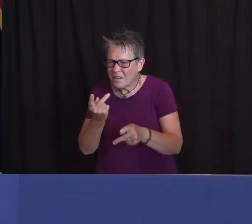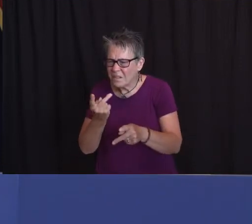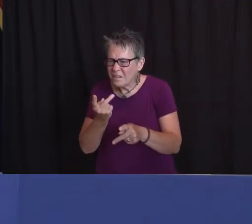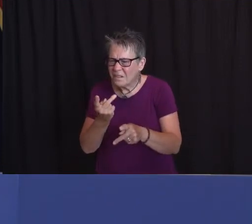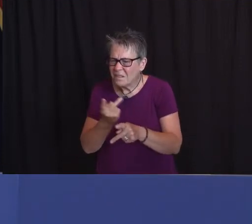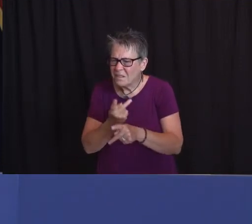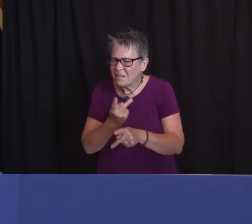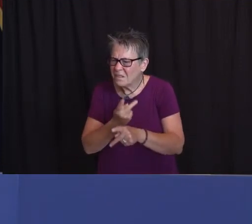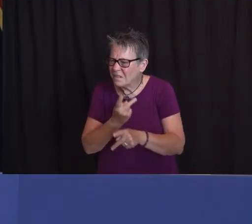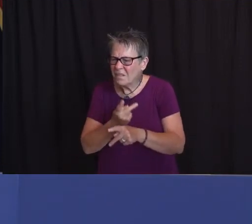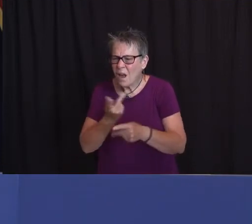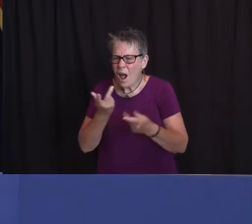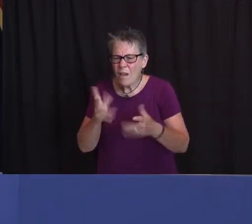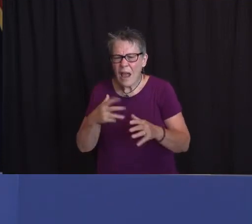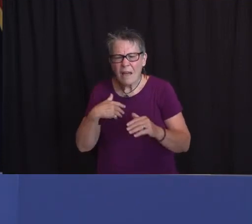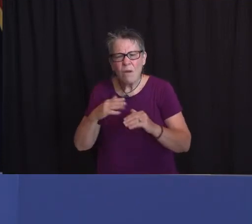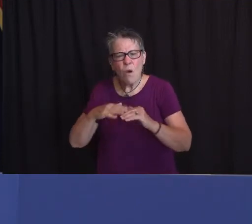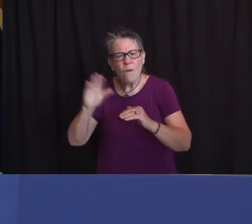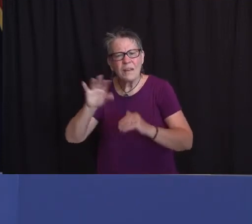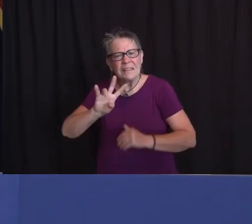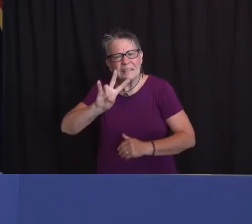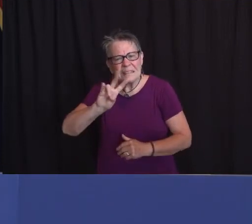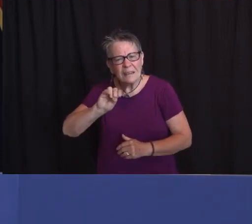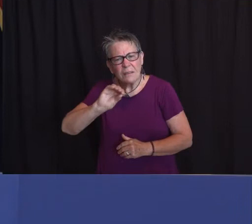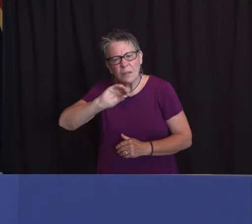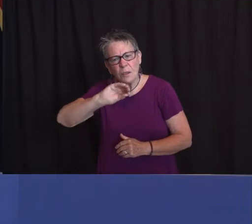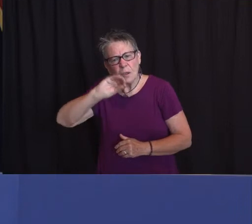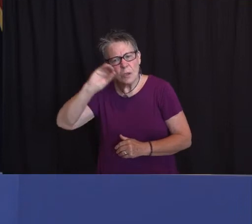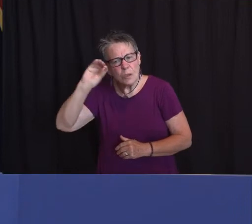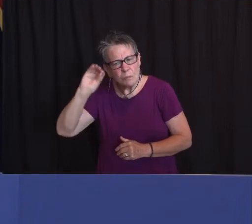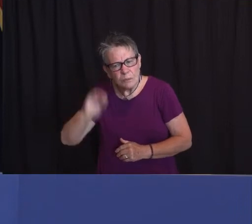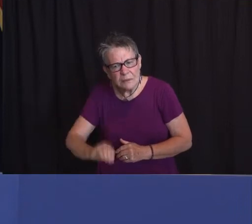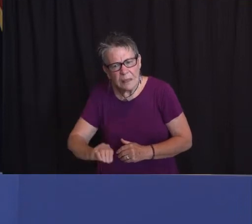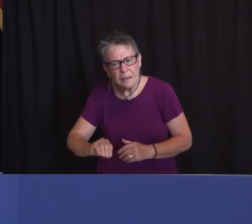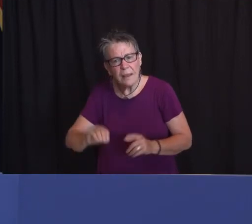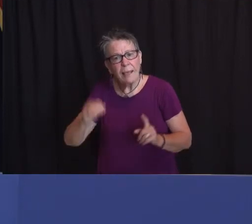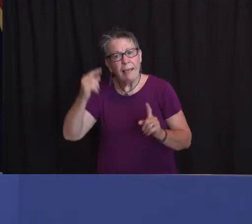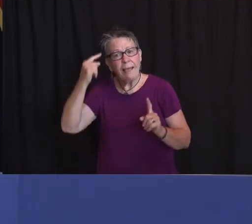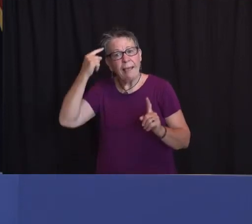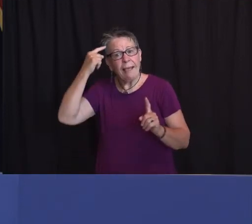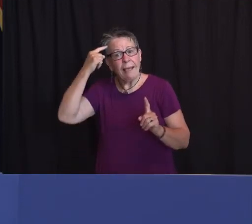give consideration to the number of students living off